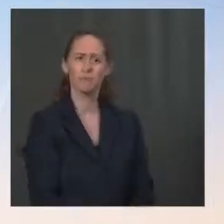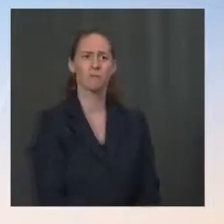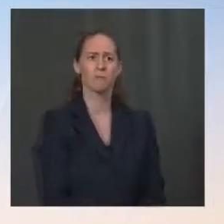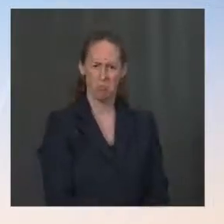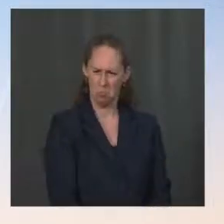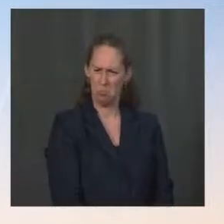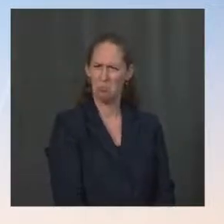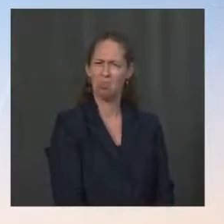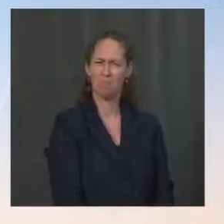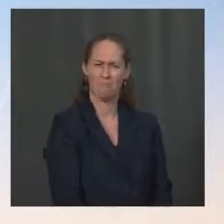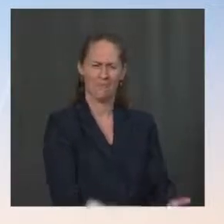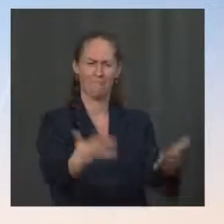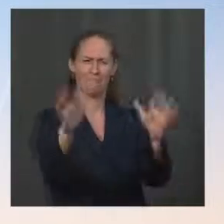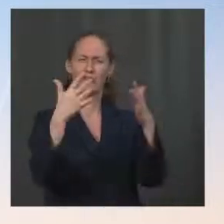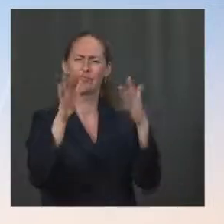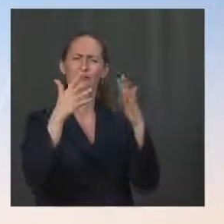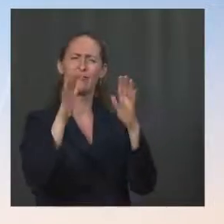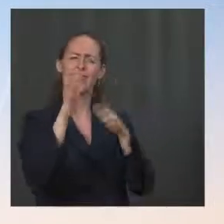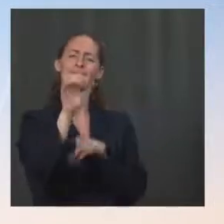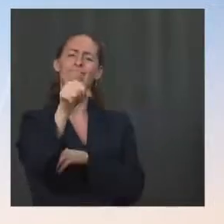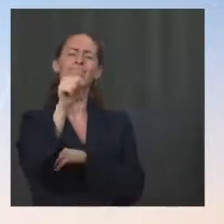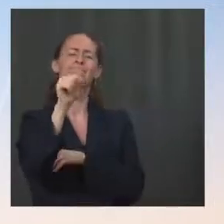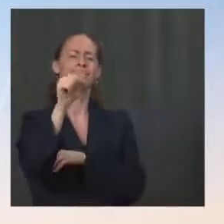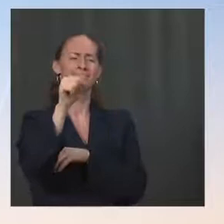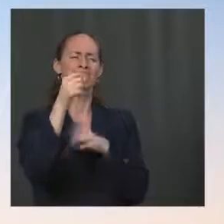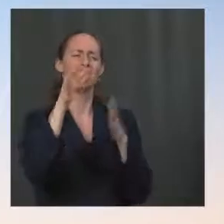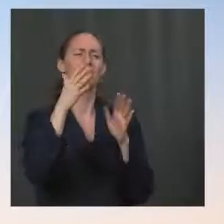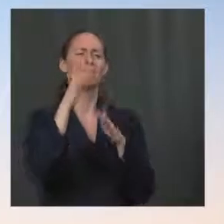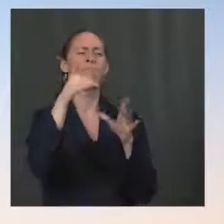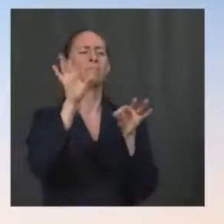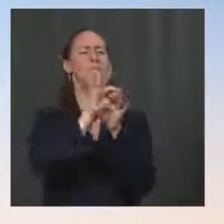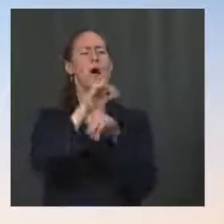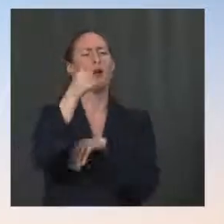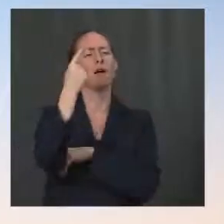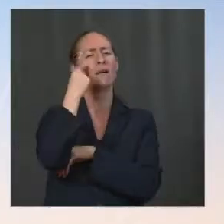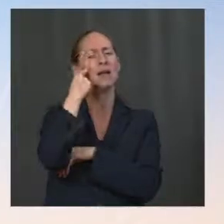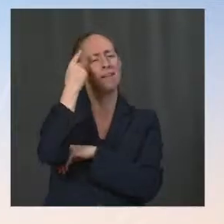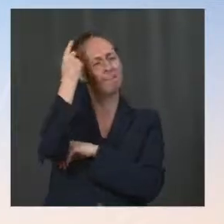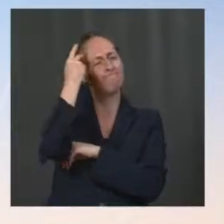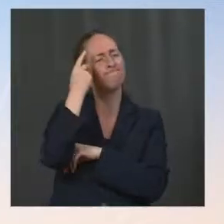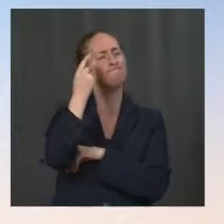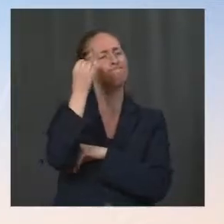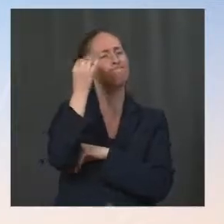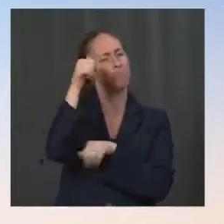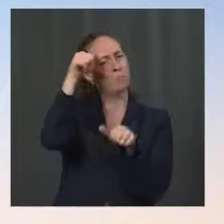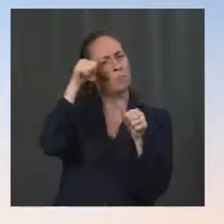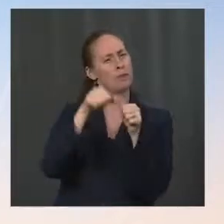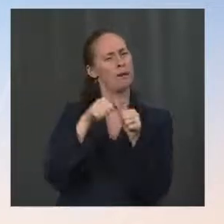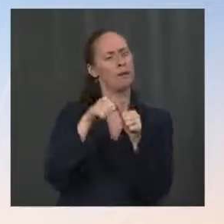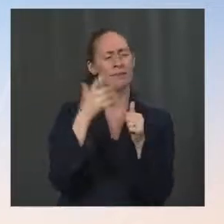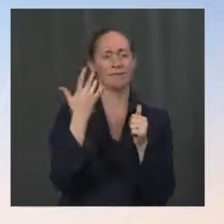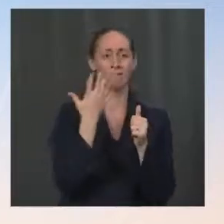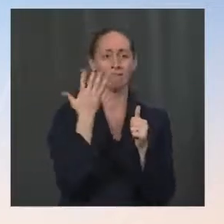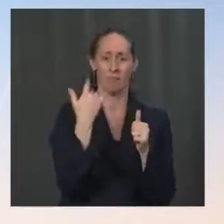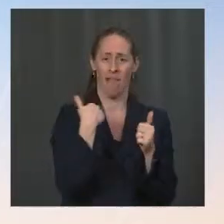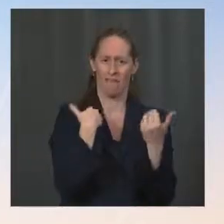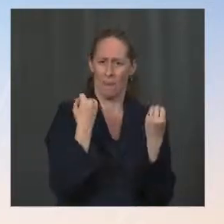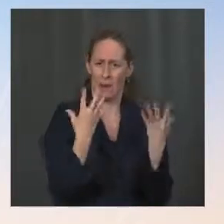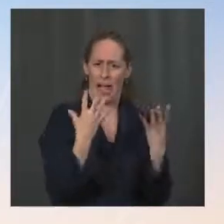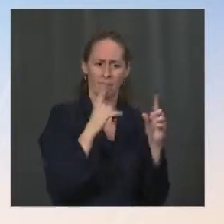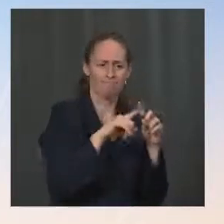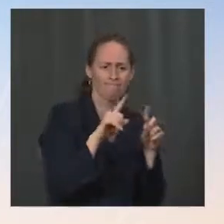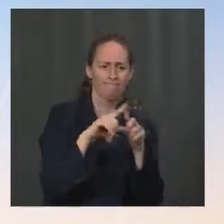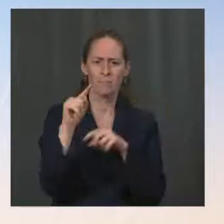it's really important just to go back, not to beat a dead horse here, but to not miss the forest through the trees here, which is what we're trying to do here is prevent people from